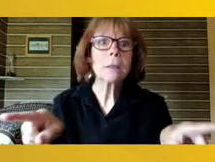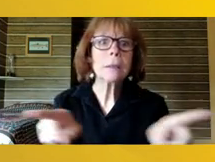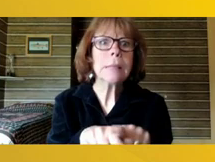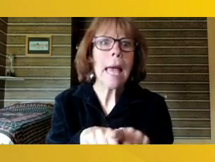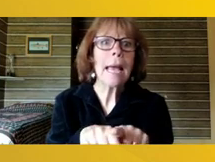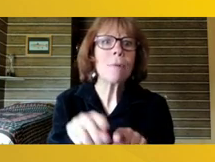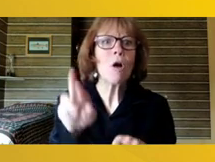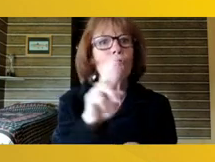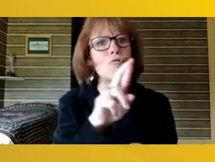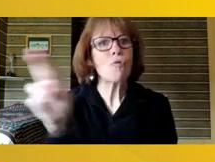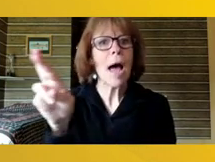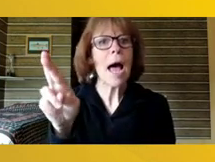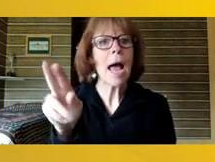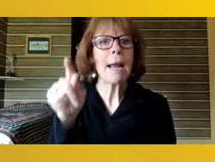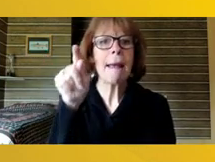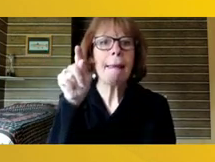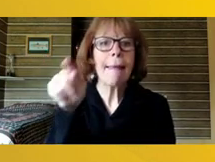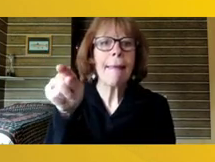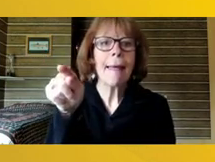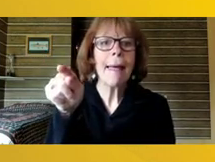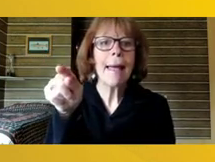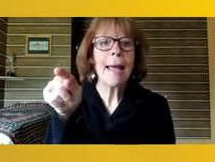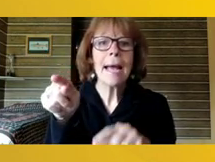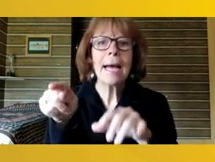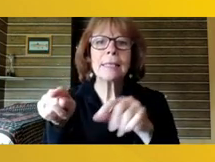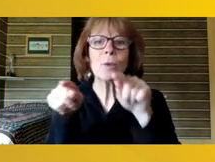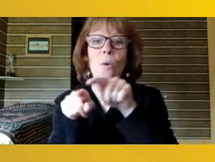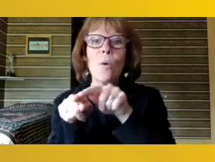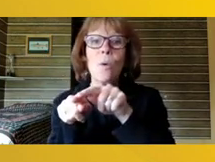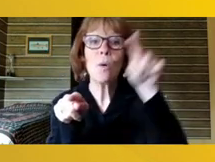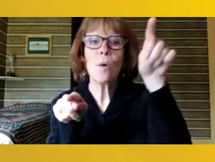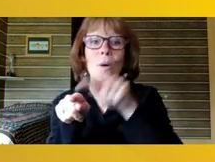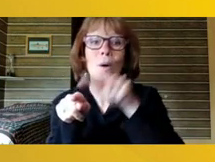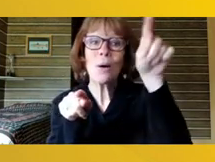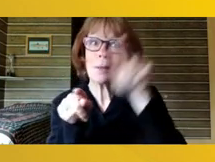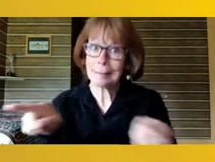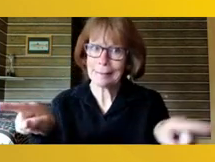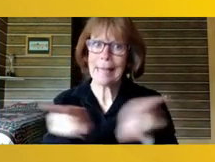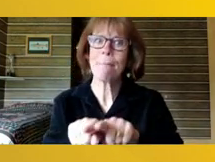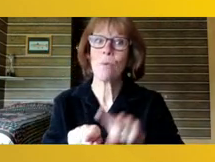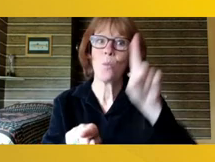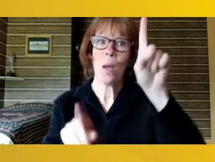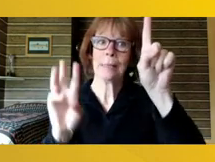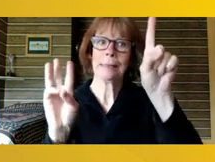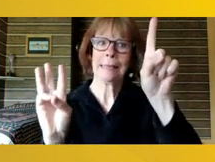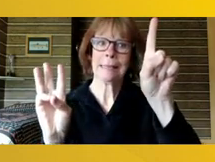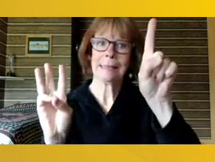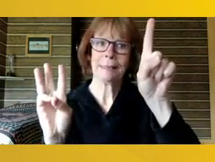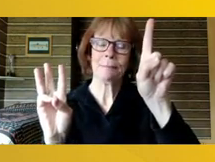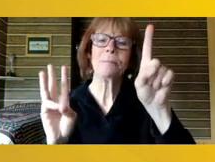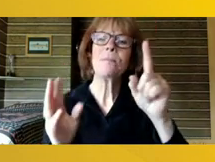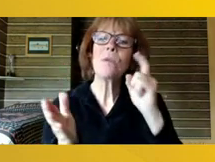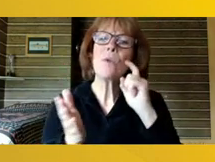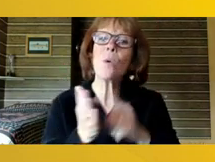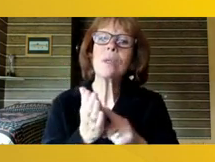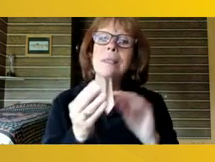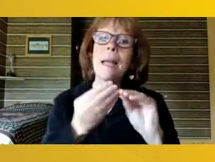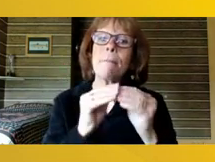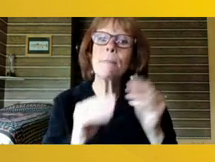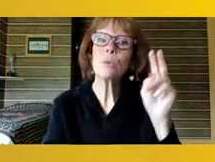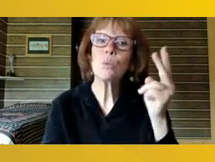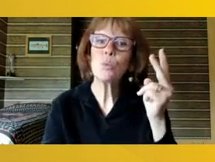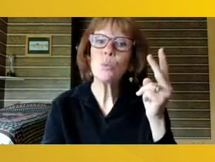the fluke. So this is the same whale. You may have also noticed that whale two has what looks like a